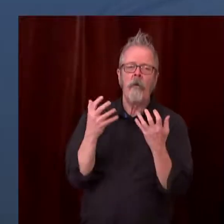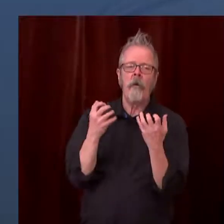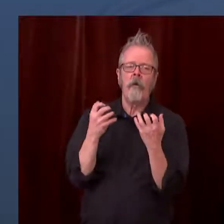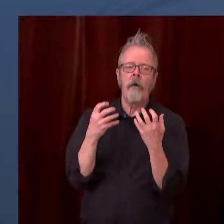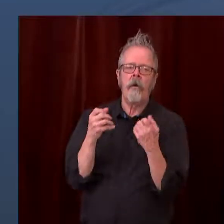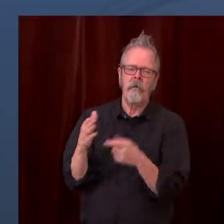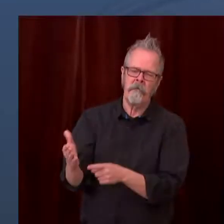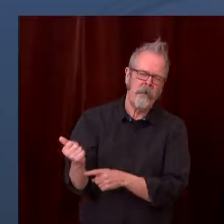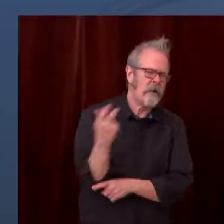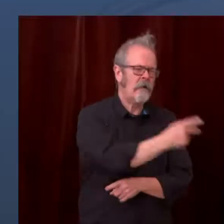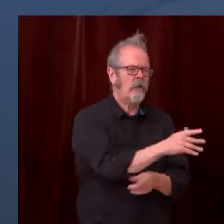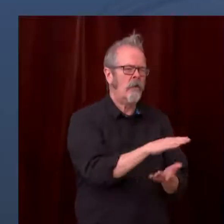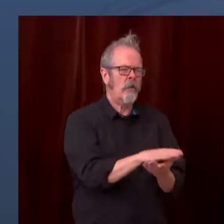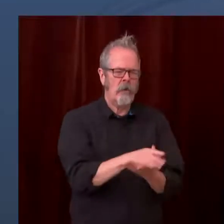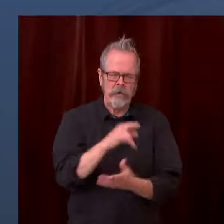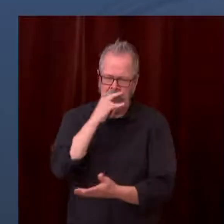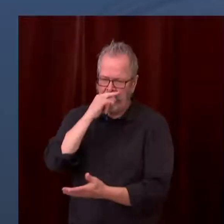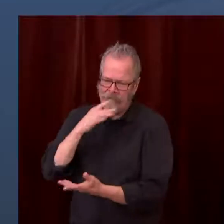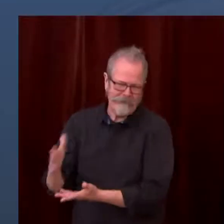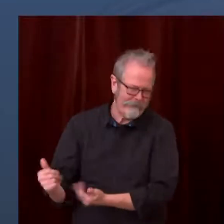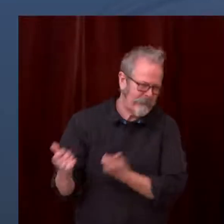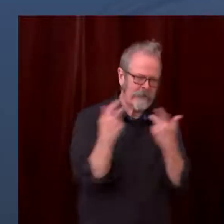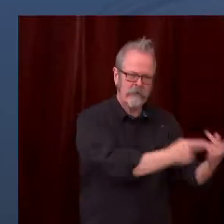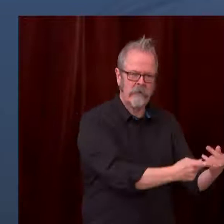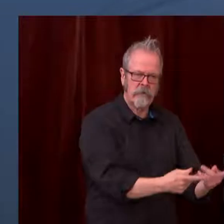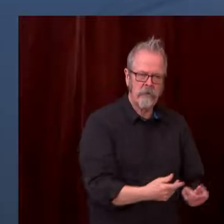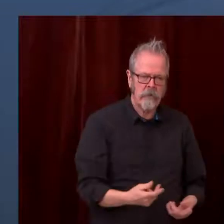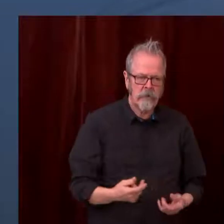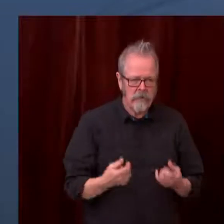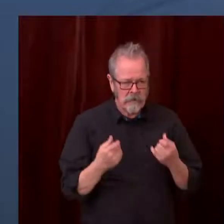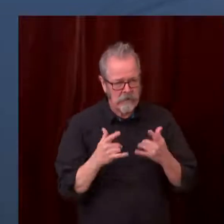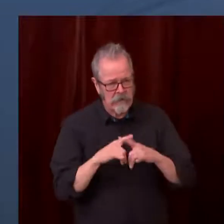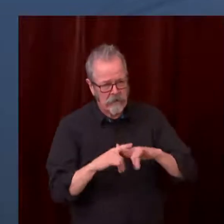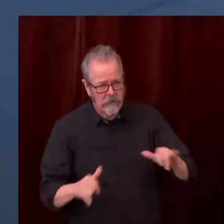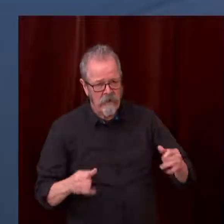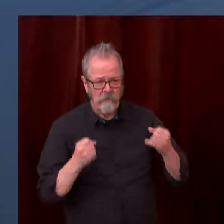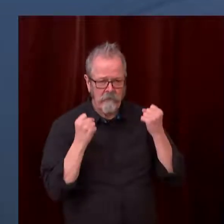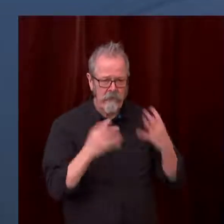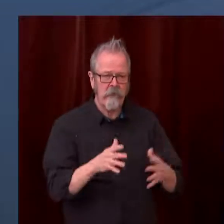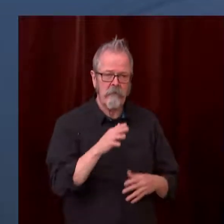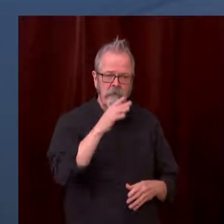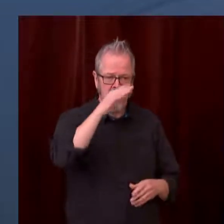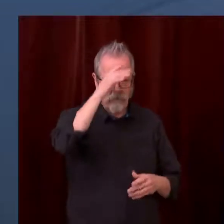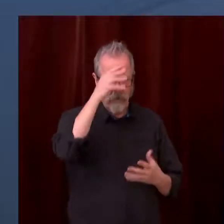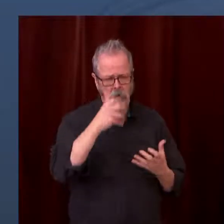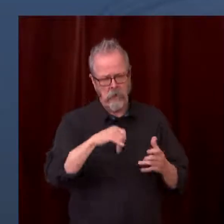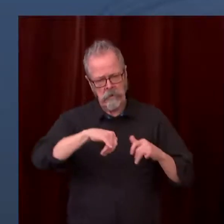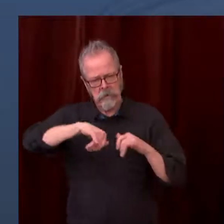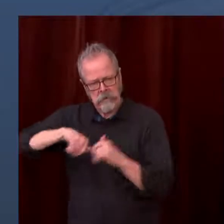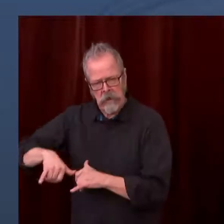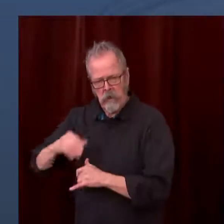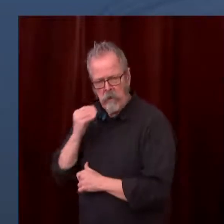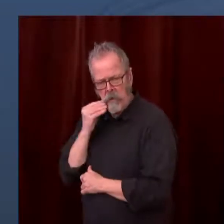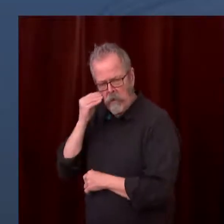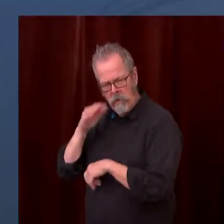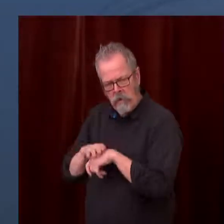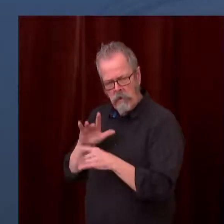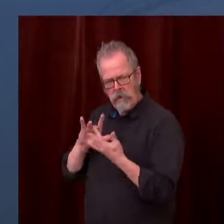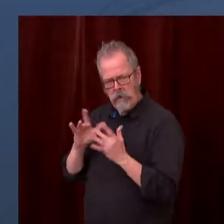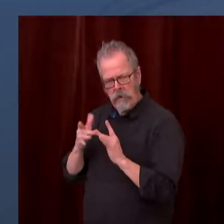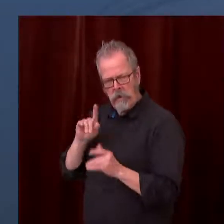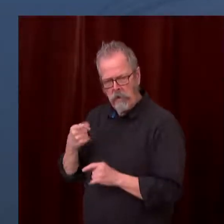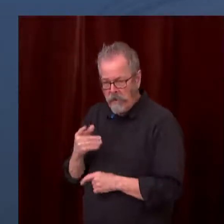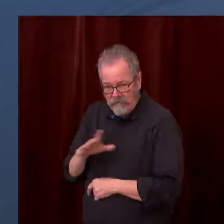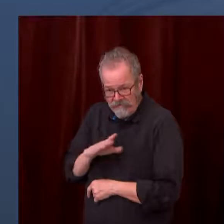be accomplished together. That's the first certainty. The second certainty we have is that this can be